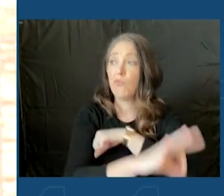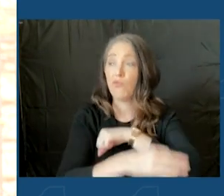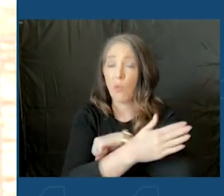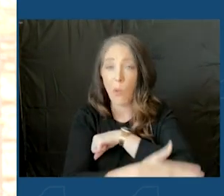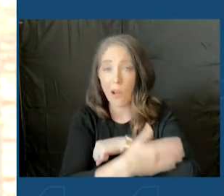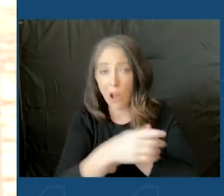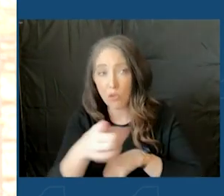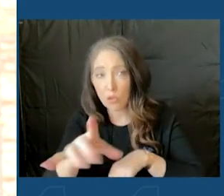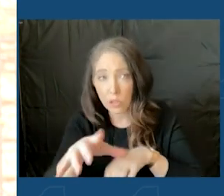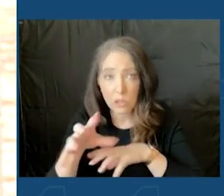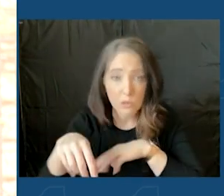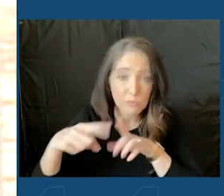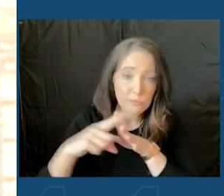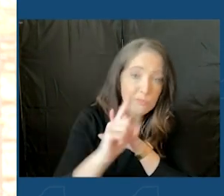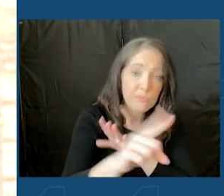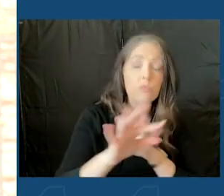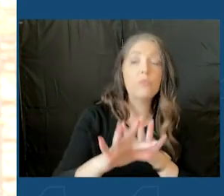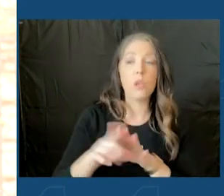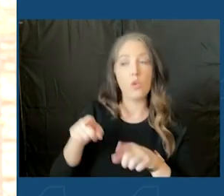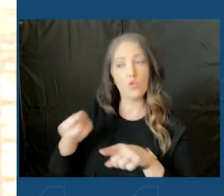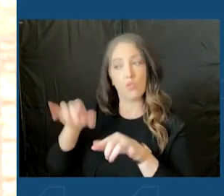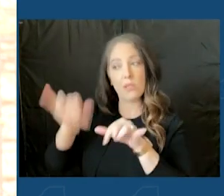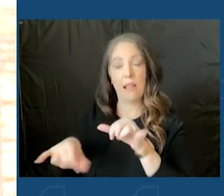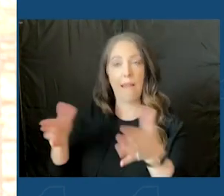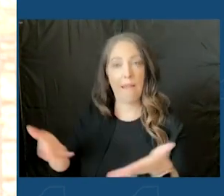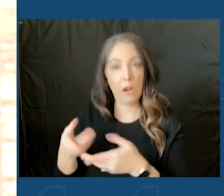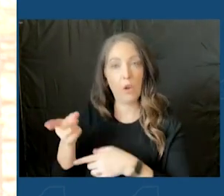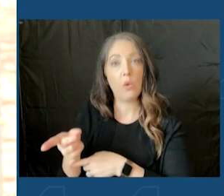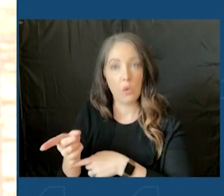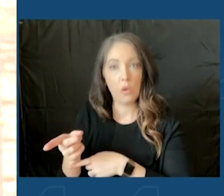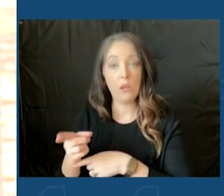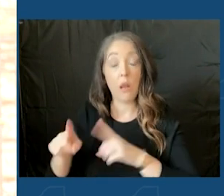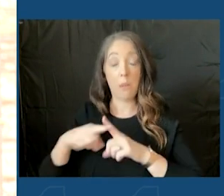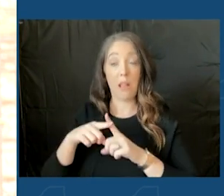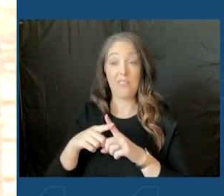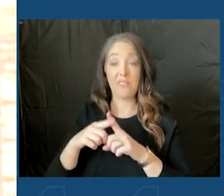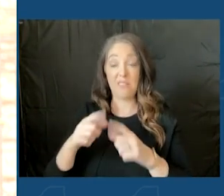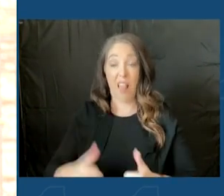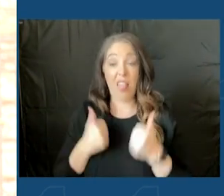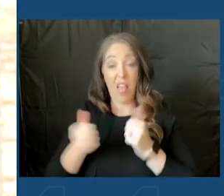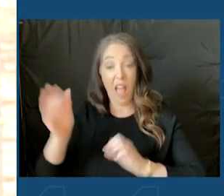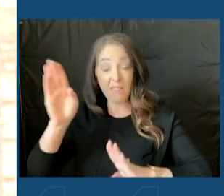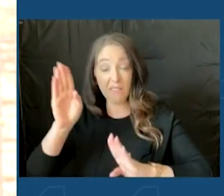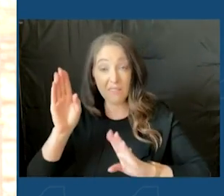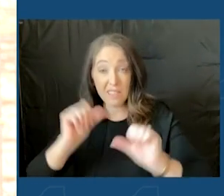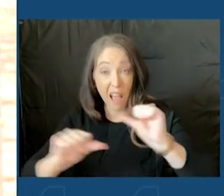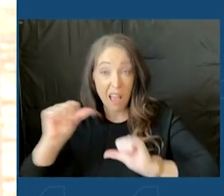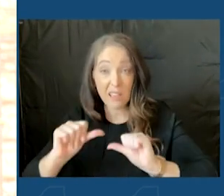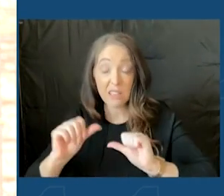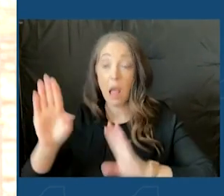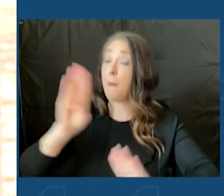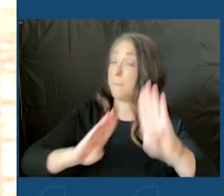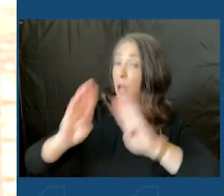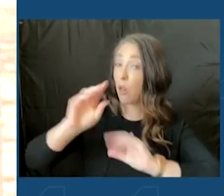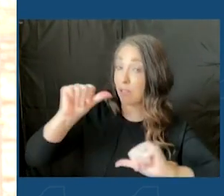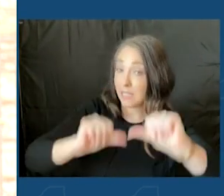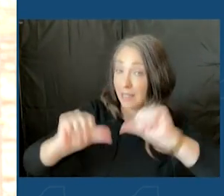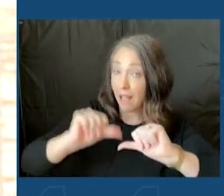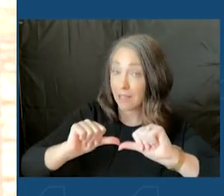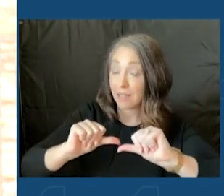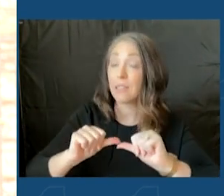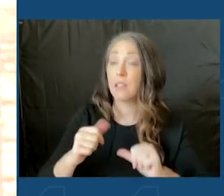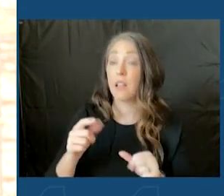the emergence of the life sciences and biosciences industries. In addition to the $100 million we're investing in this